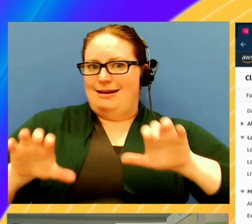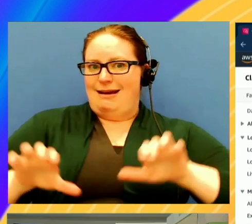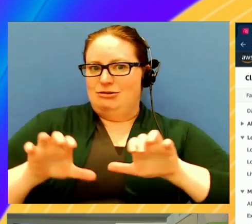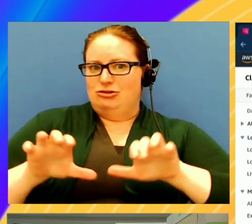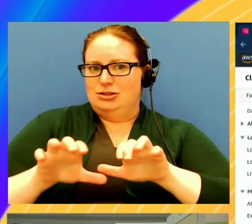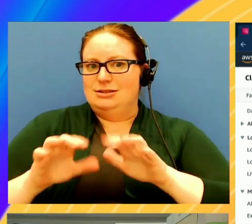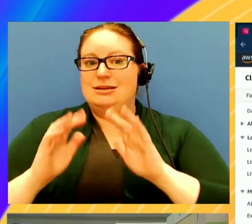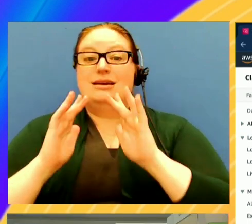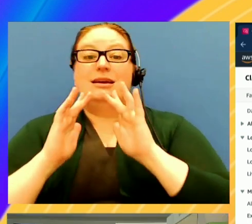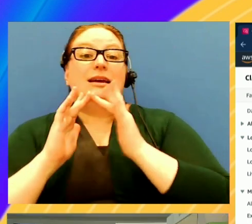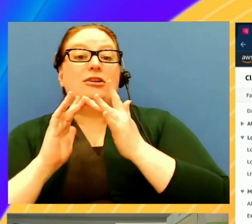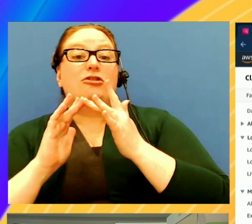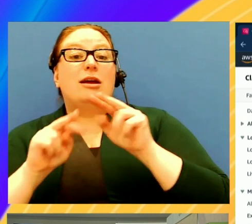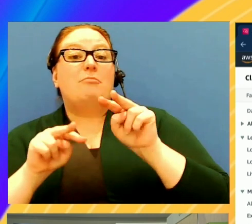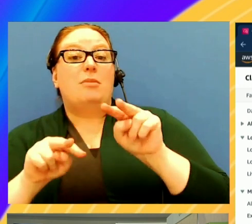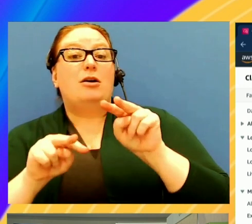Monitor